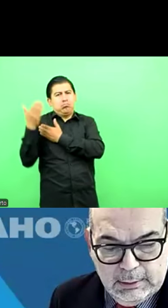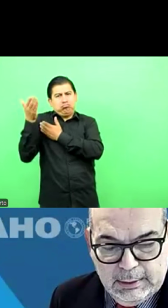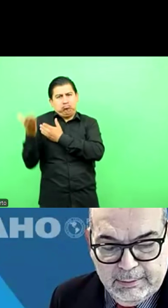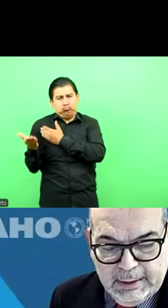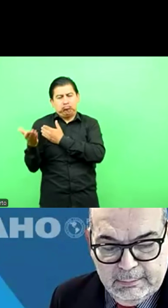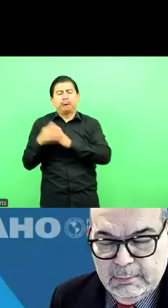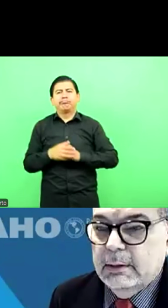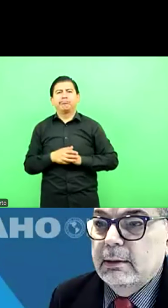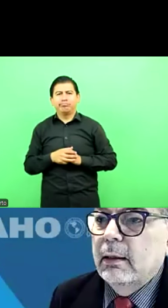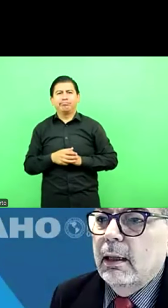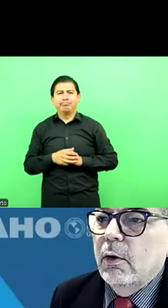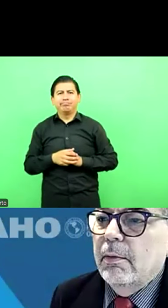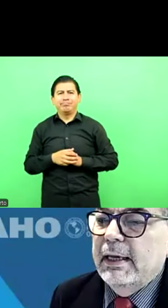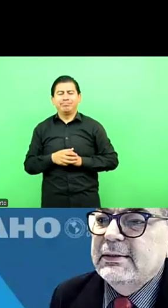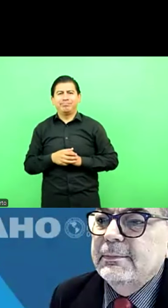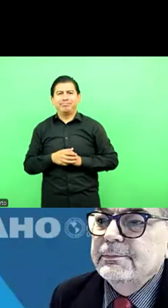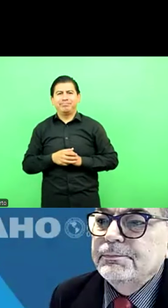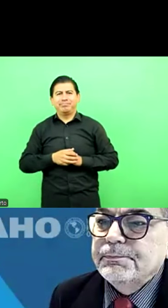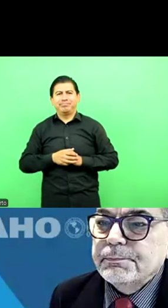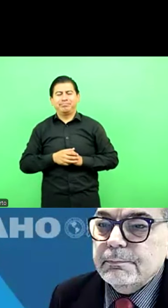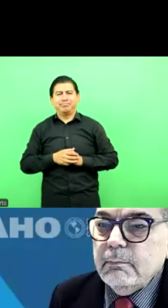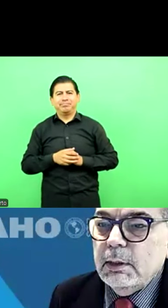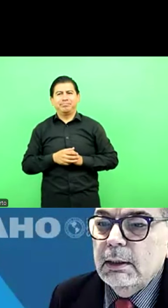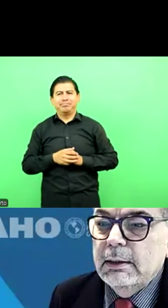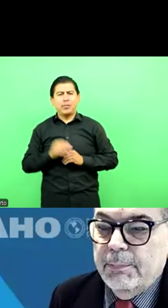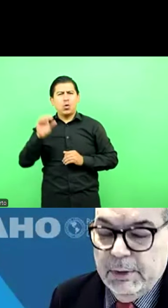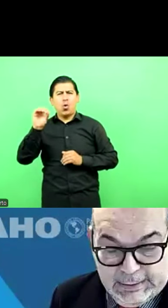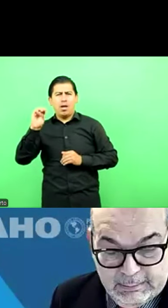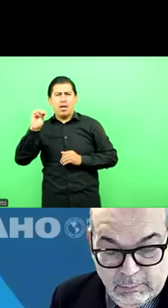in our headquarters in Geneva.